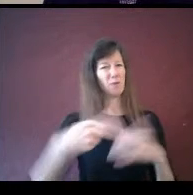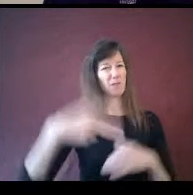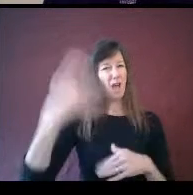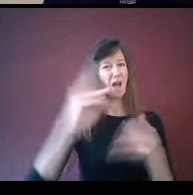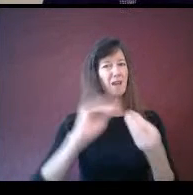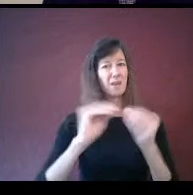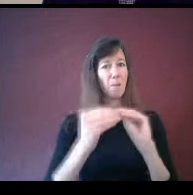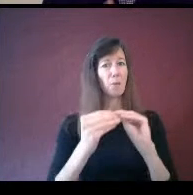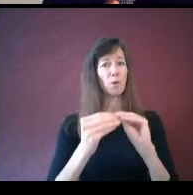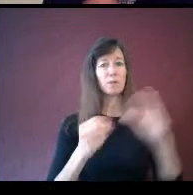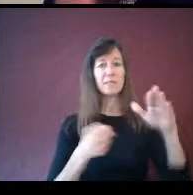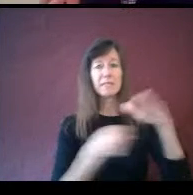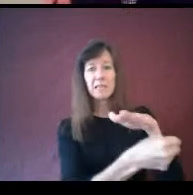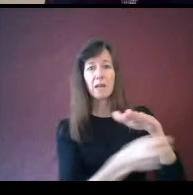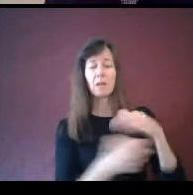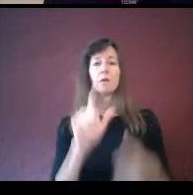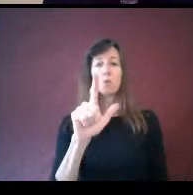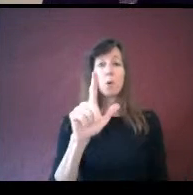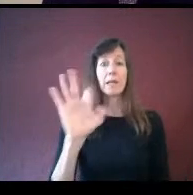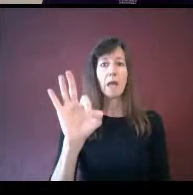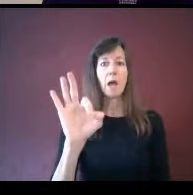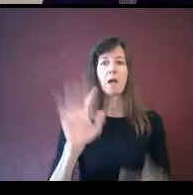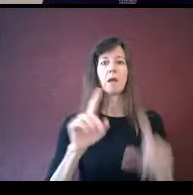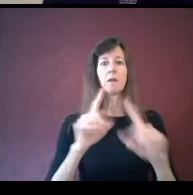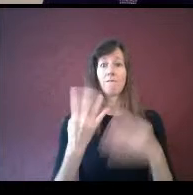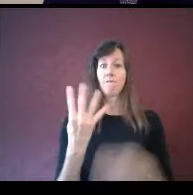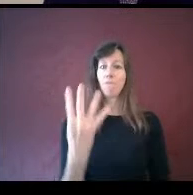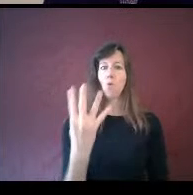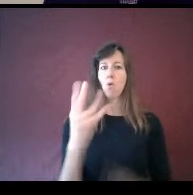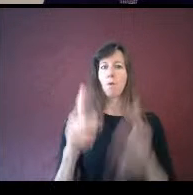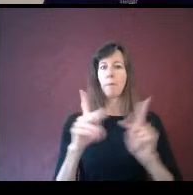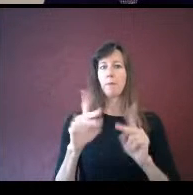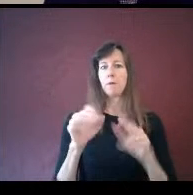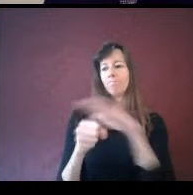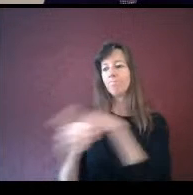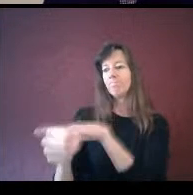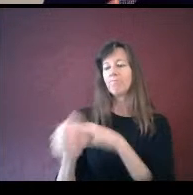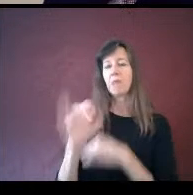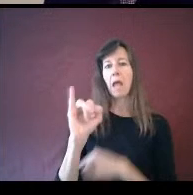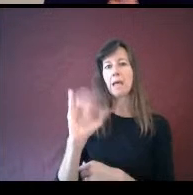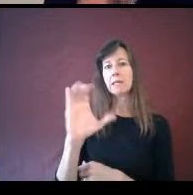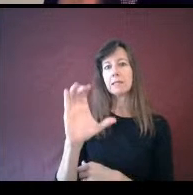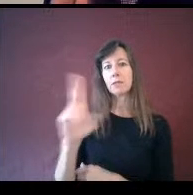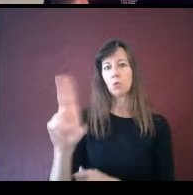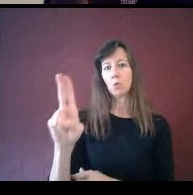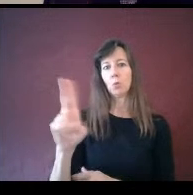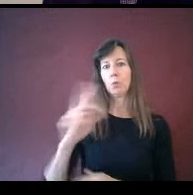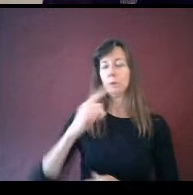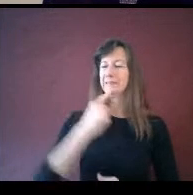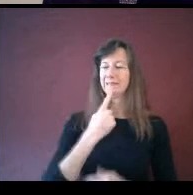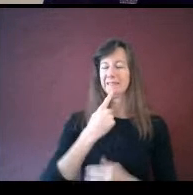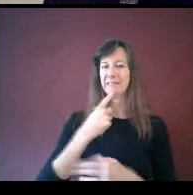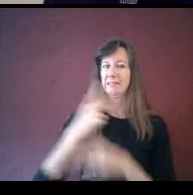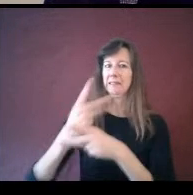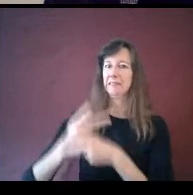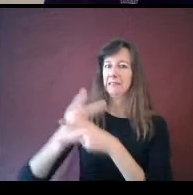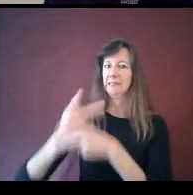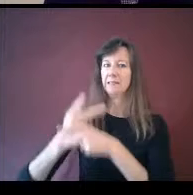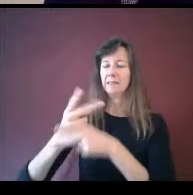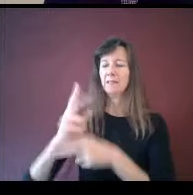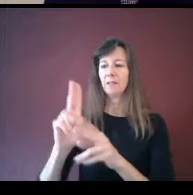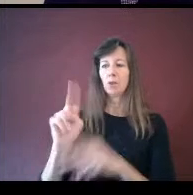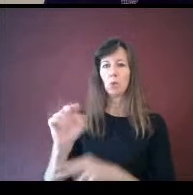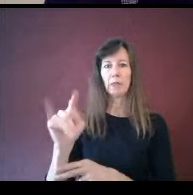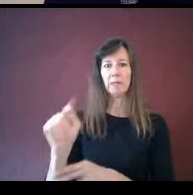ICU, we have gotten much better at maintaining and ensuring we have sufficient hospital